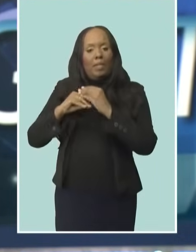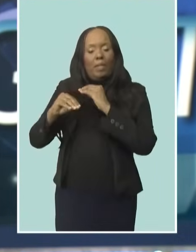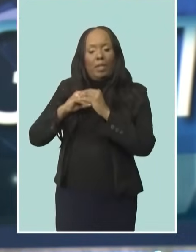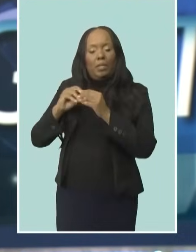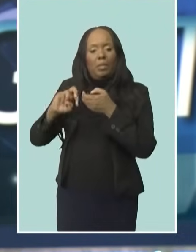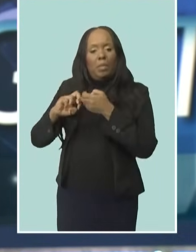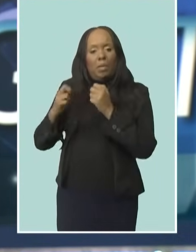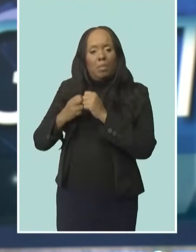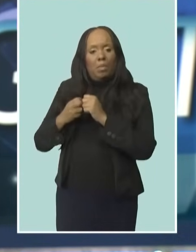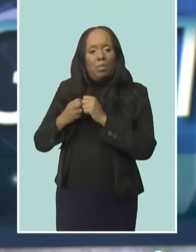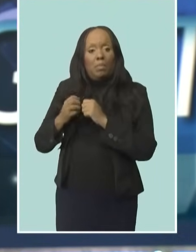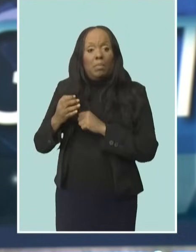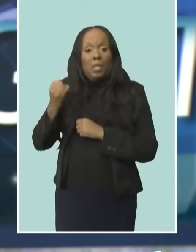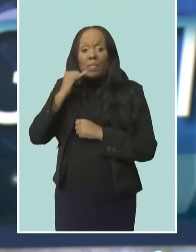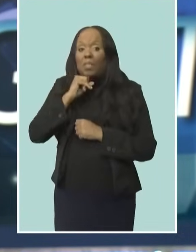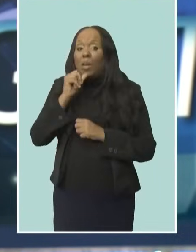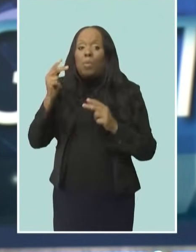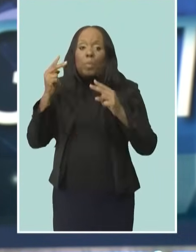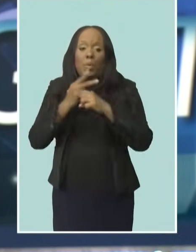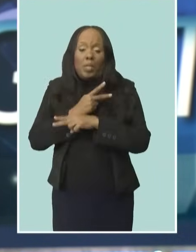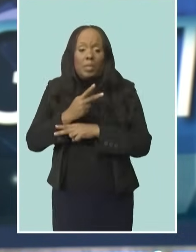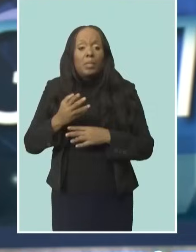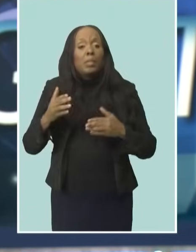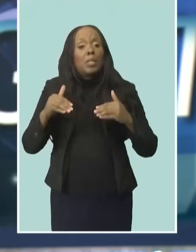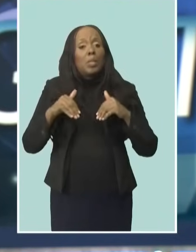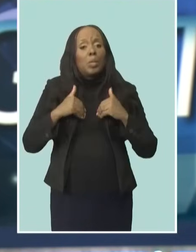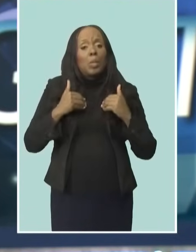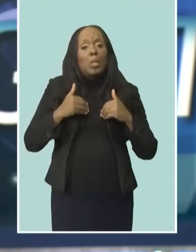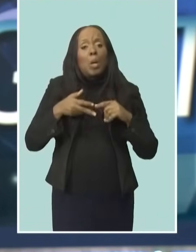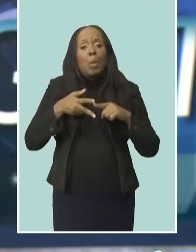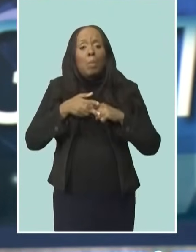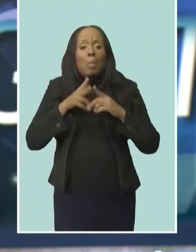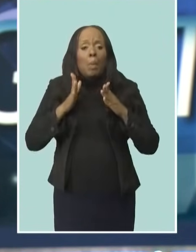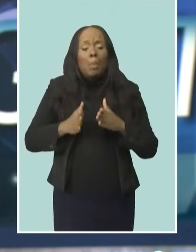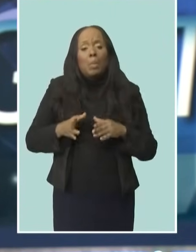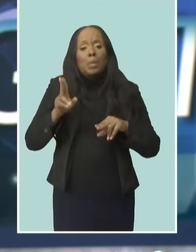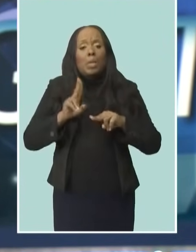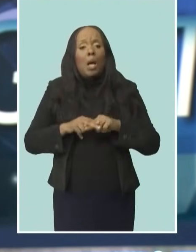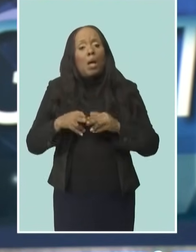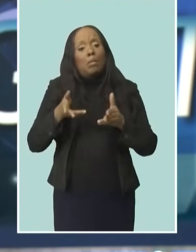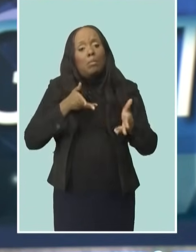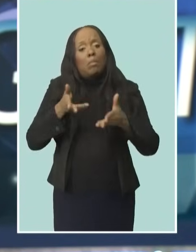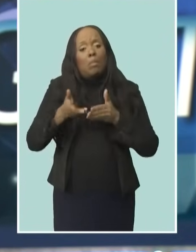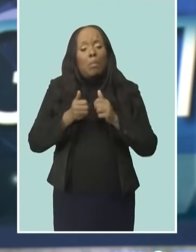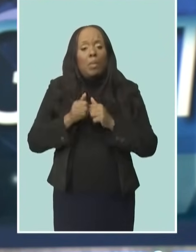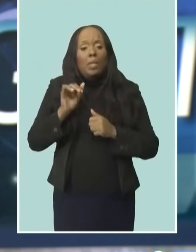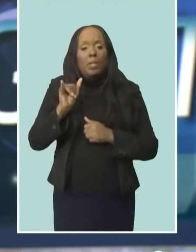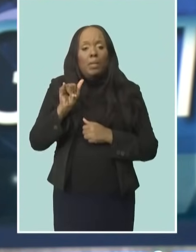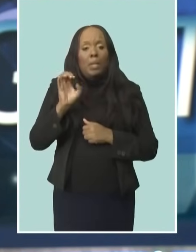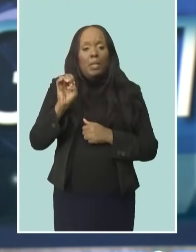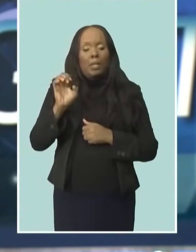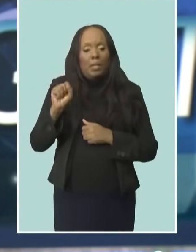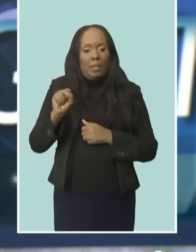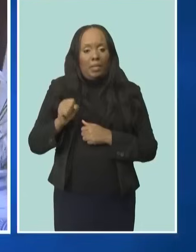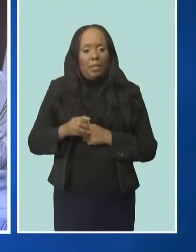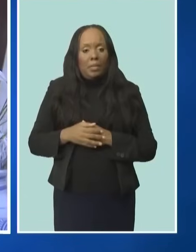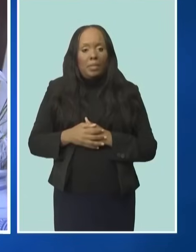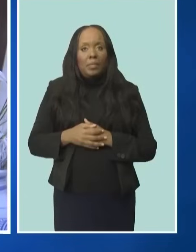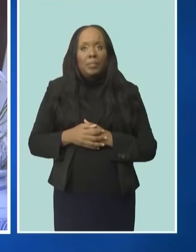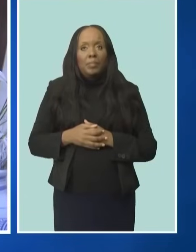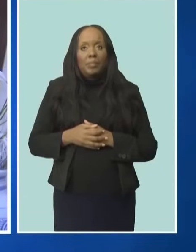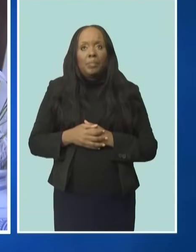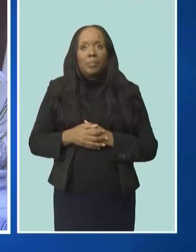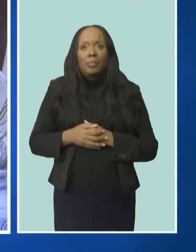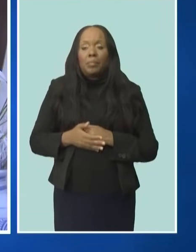worse. The young plumber sat down with Trevor Thorpe for tonight's Youth Entrepreneurship Schemes Business Report. The young